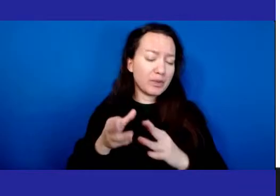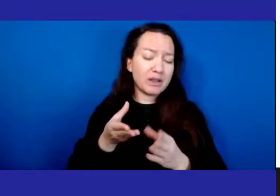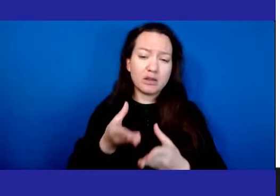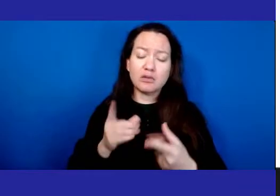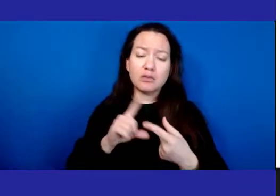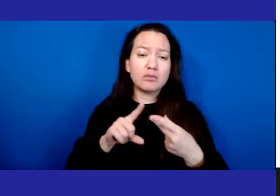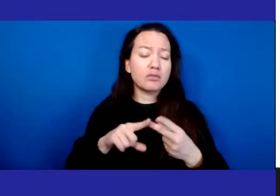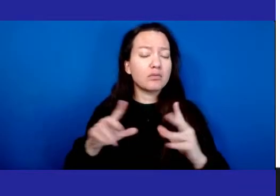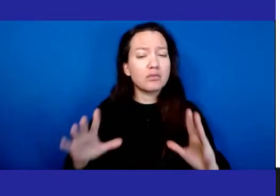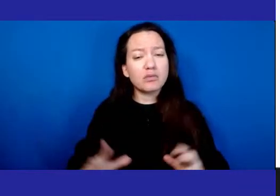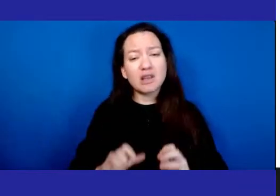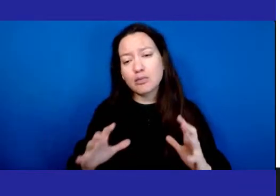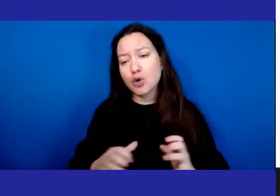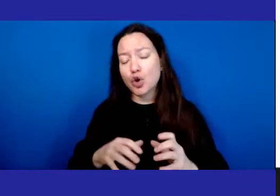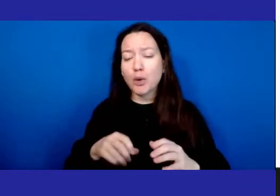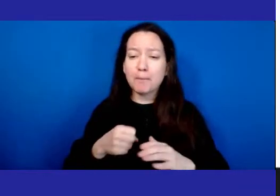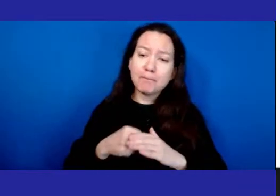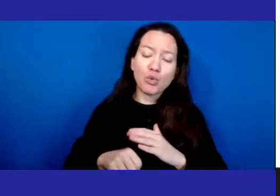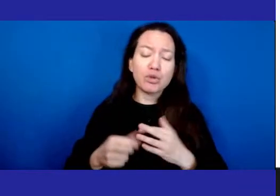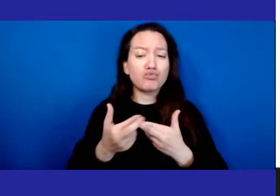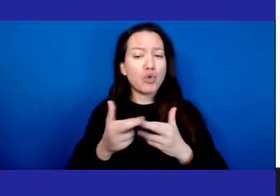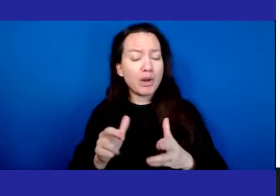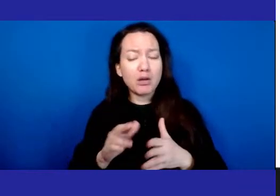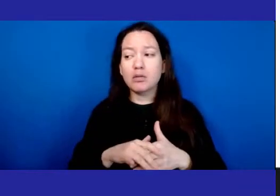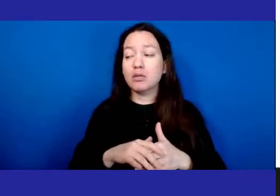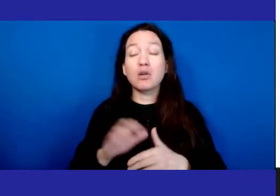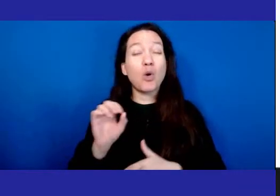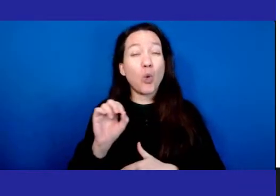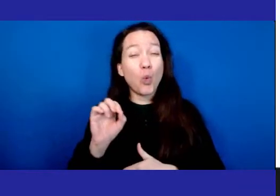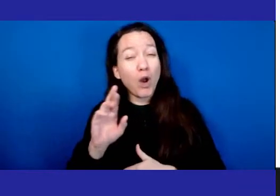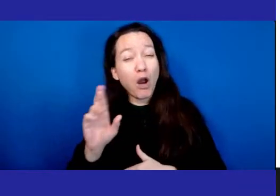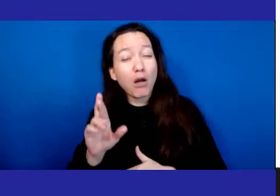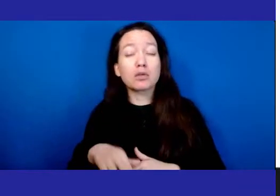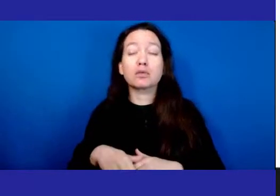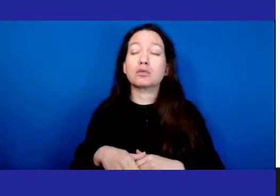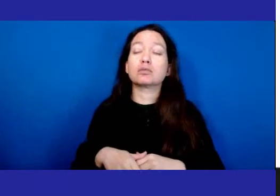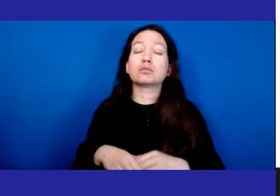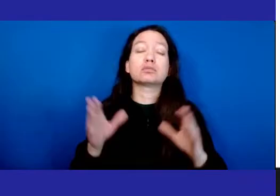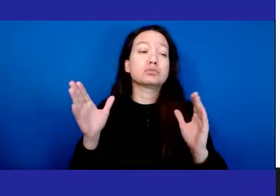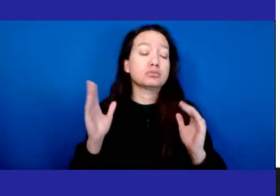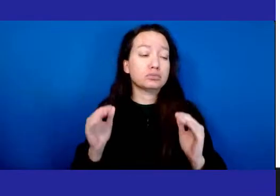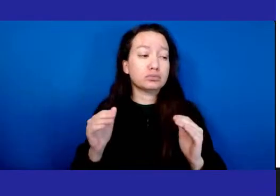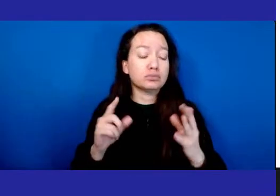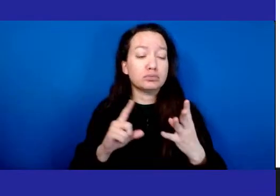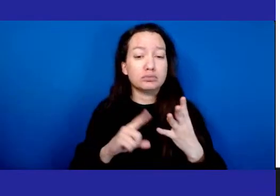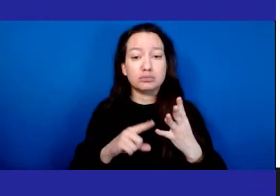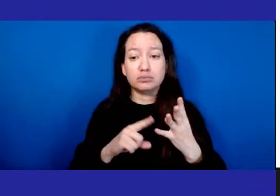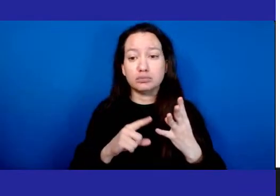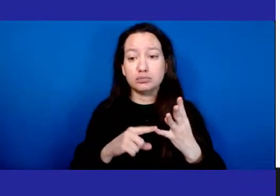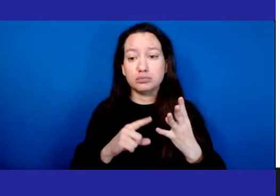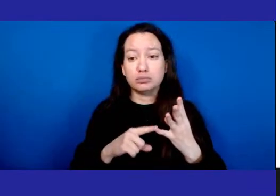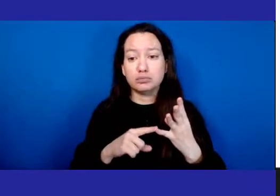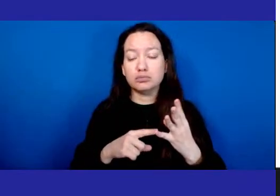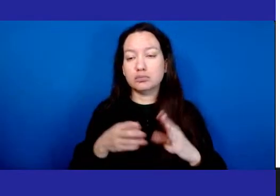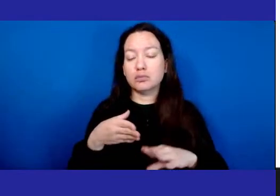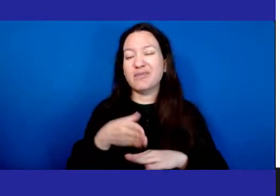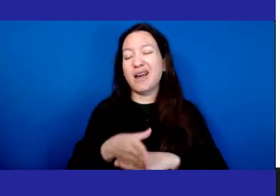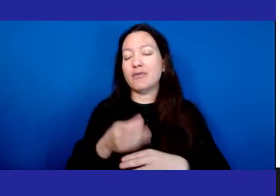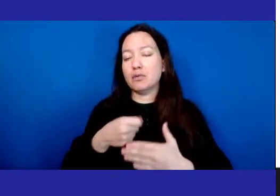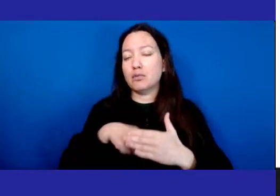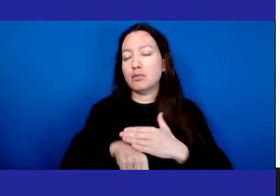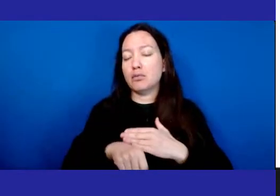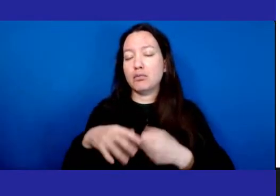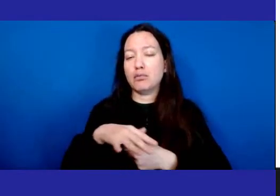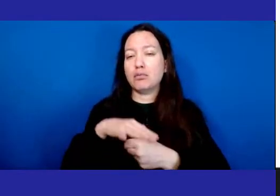labor and birthing rooms, in our ORs, as well as on the postpartum suite for